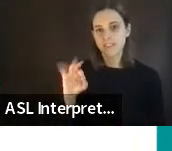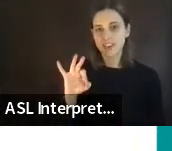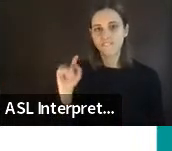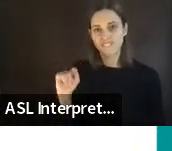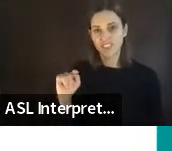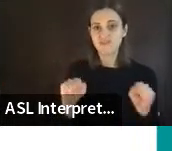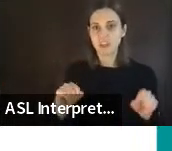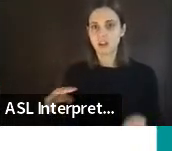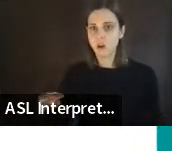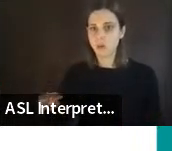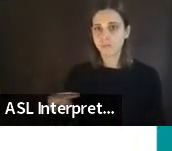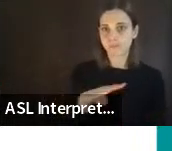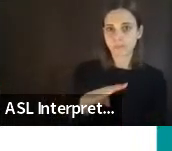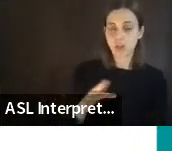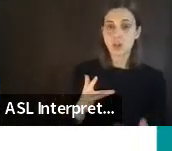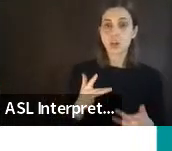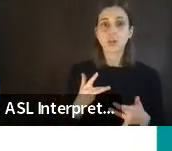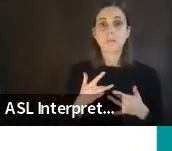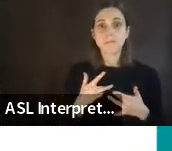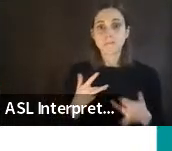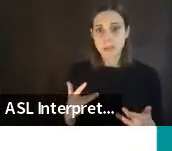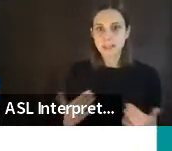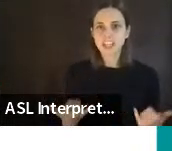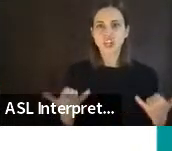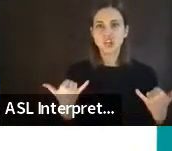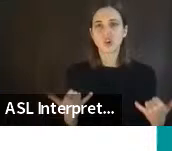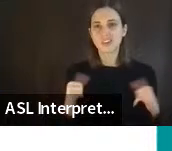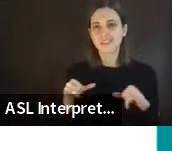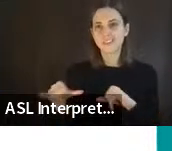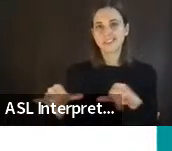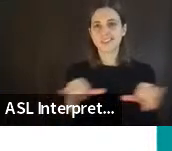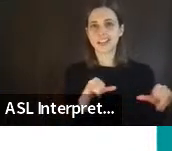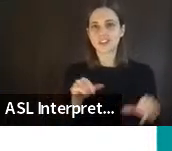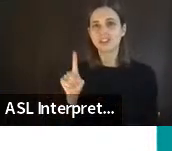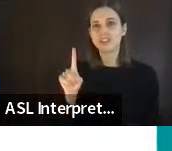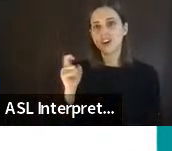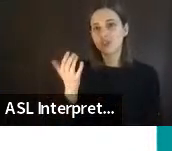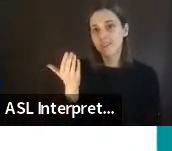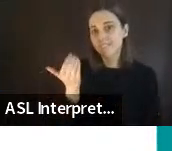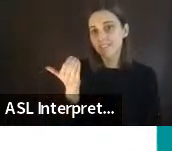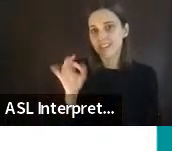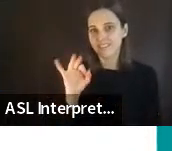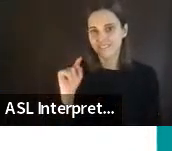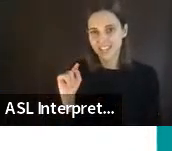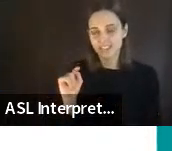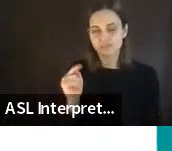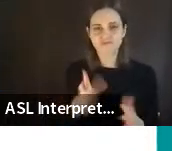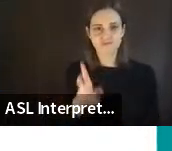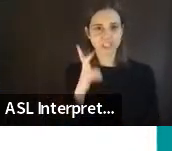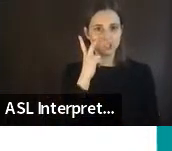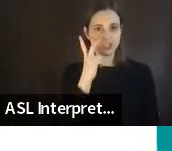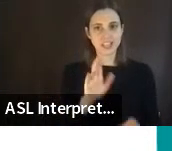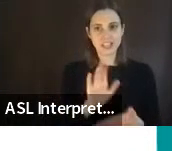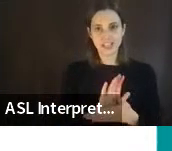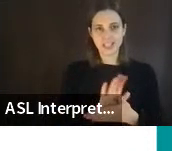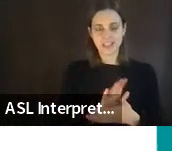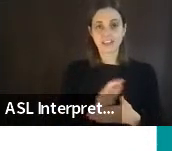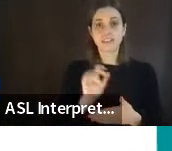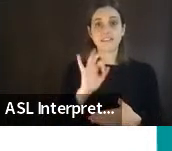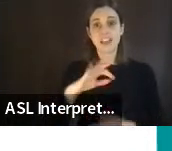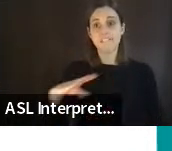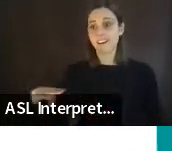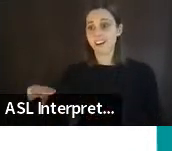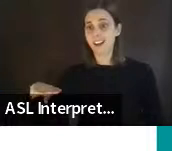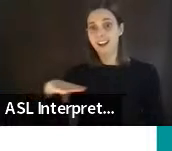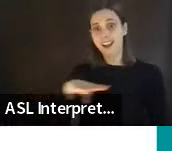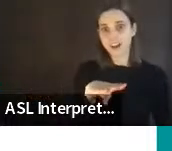1,500 feet. What happens is a lot of vehicles will enter and, as you saw in the video, somebody's got to move over, and right there at the bridge, a